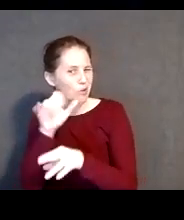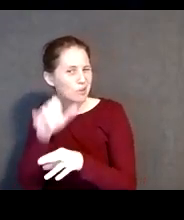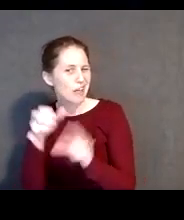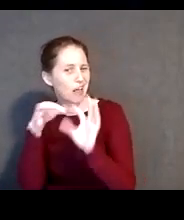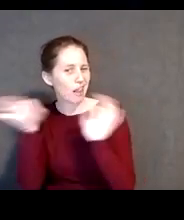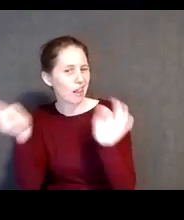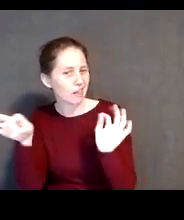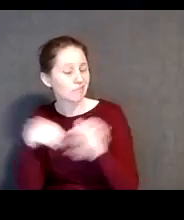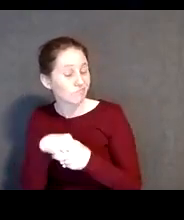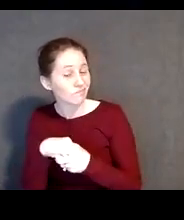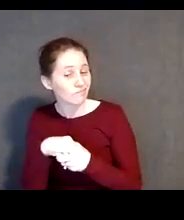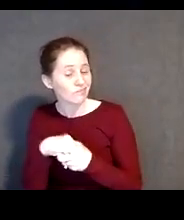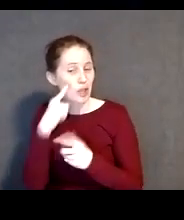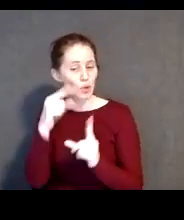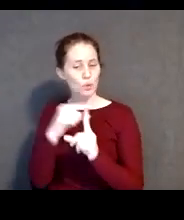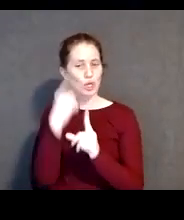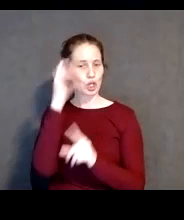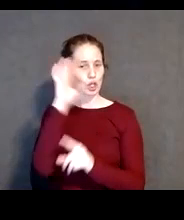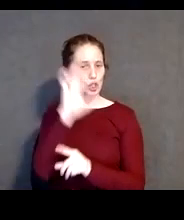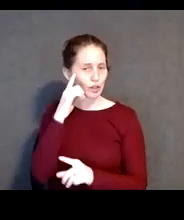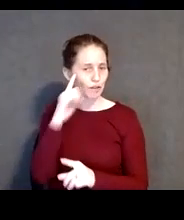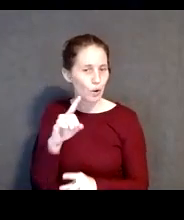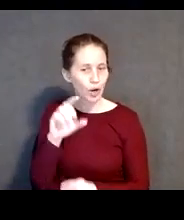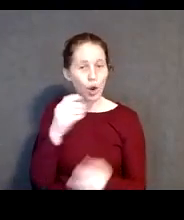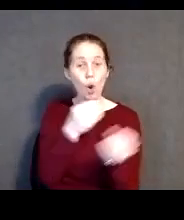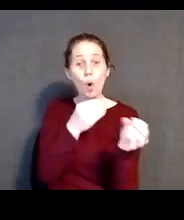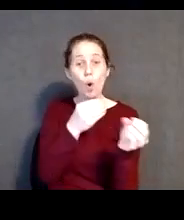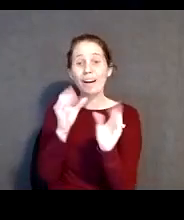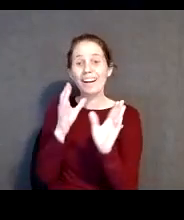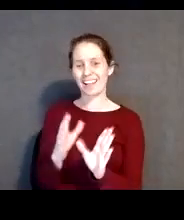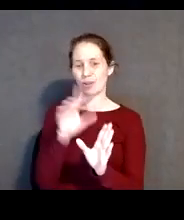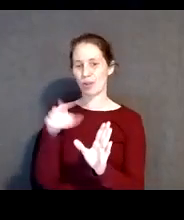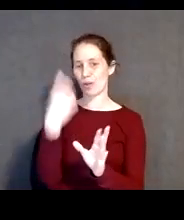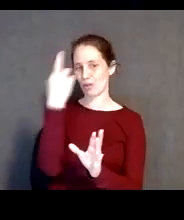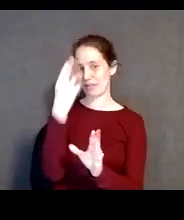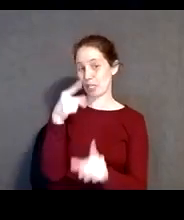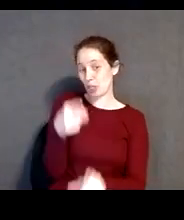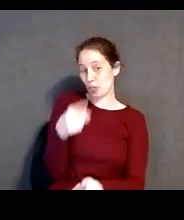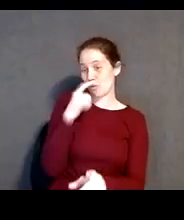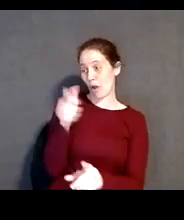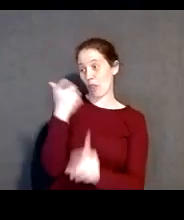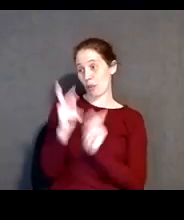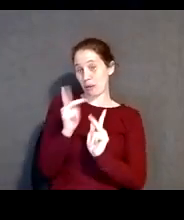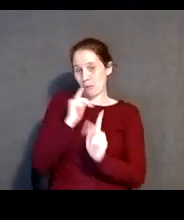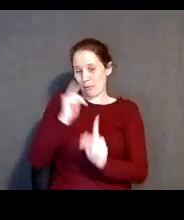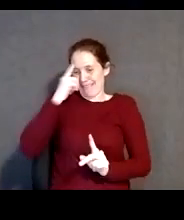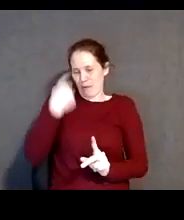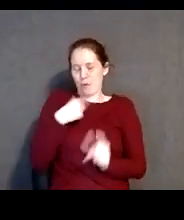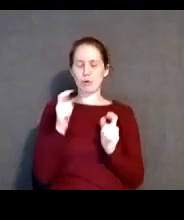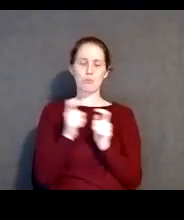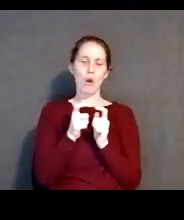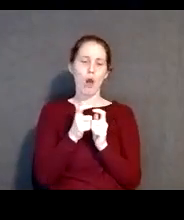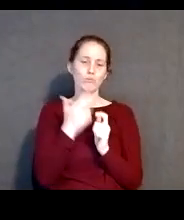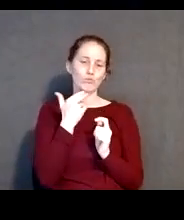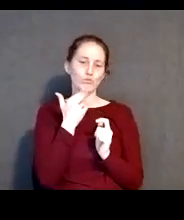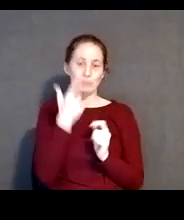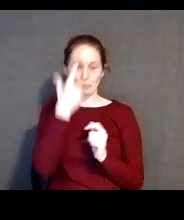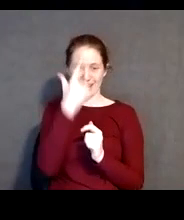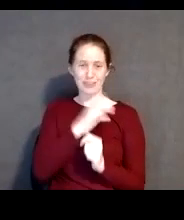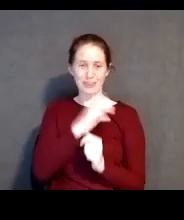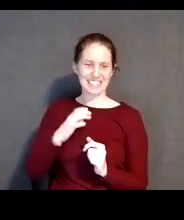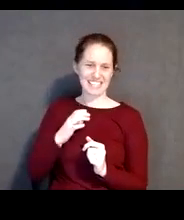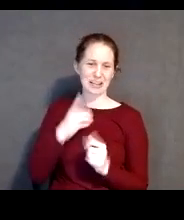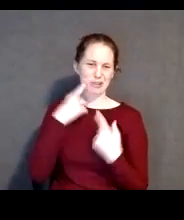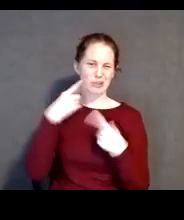line? By the way, the word you're looking for is organizers, and the only reason that you or anyone else think that we are small is because you hold city council meetings